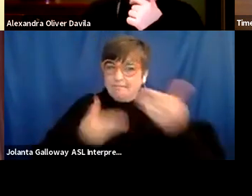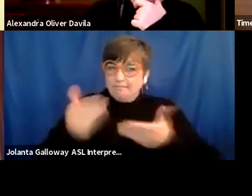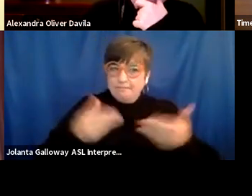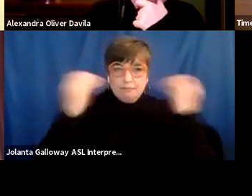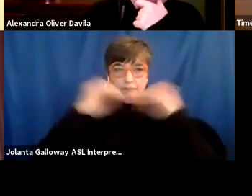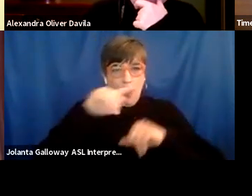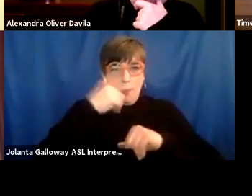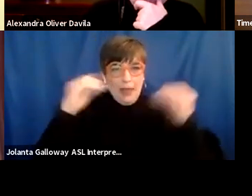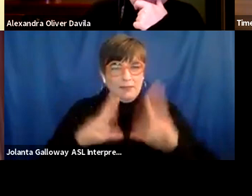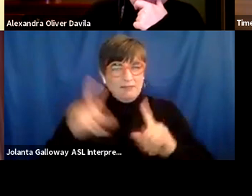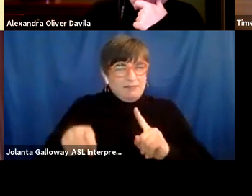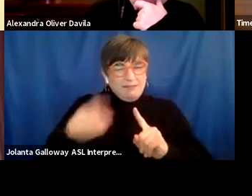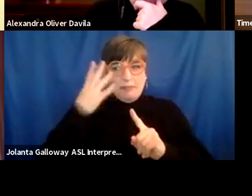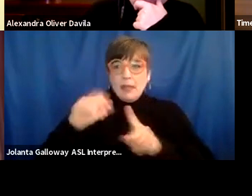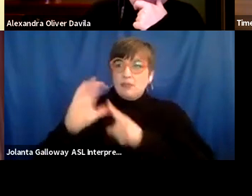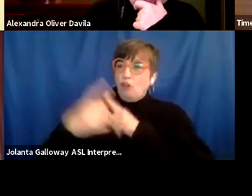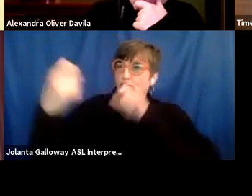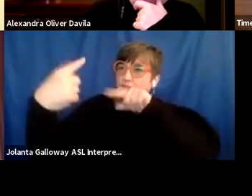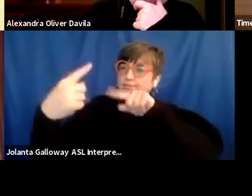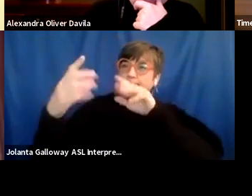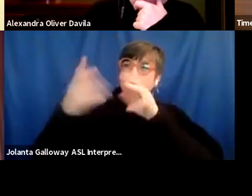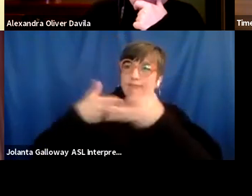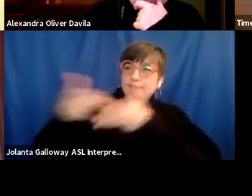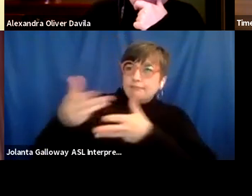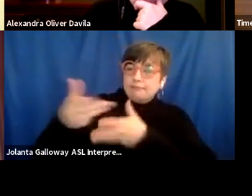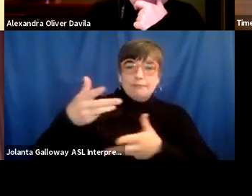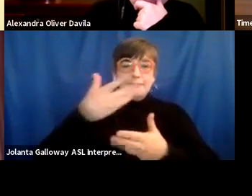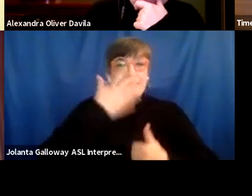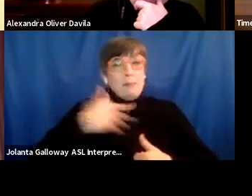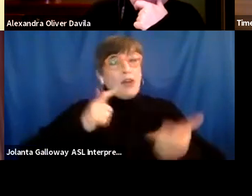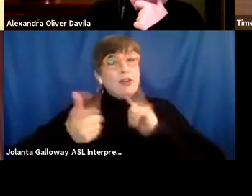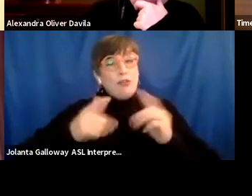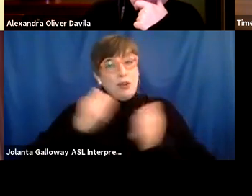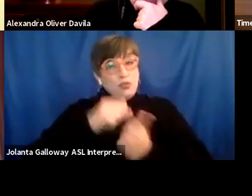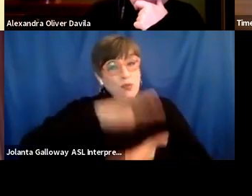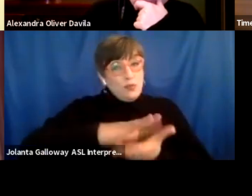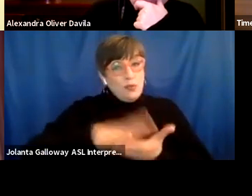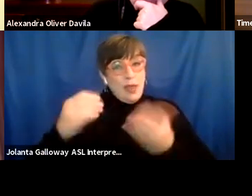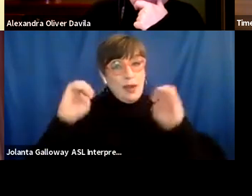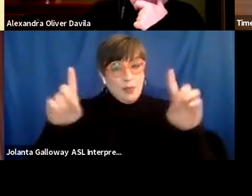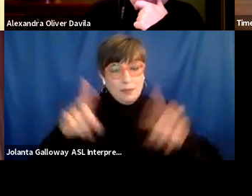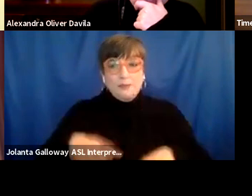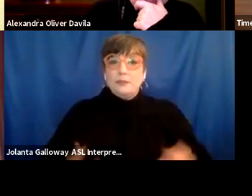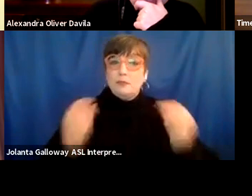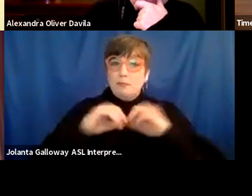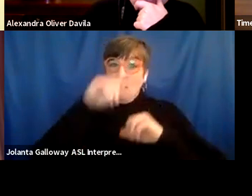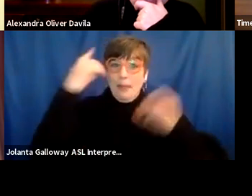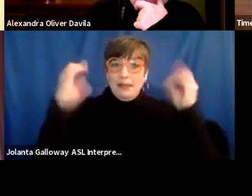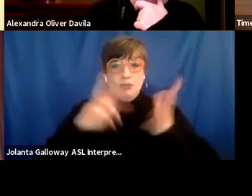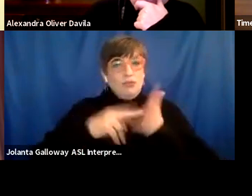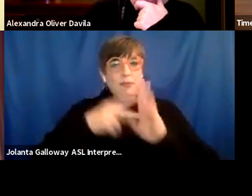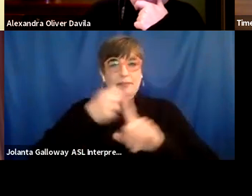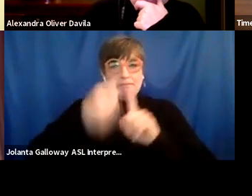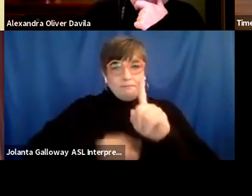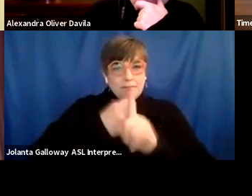to have a closer connection and a better interaction with school and education. Having more Black teachers will impact the graduation